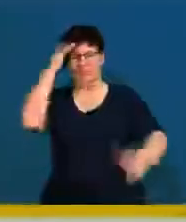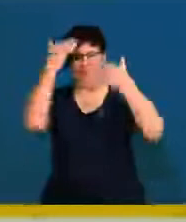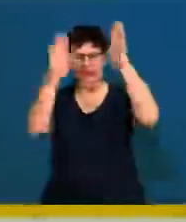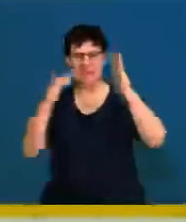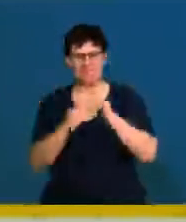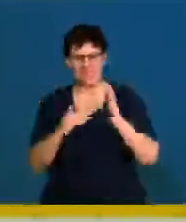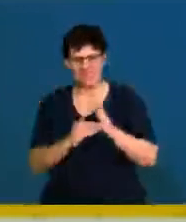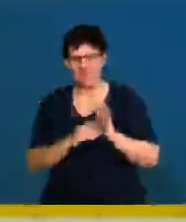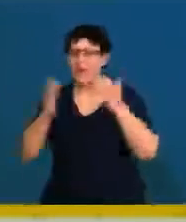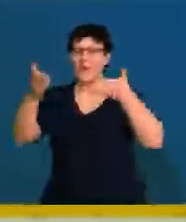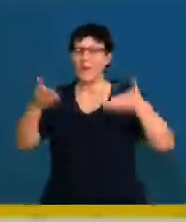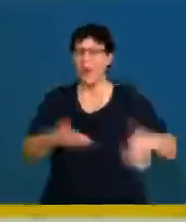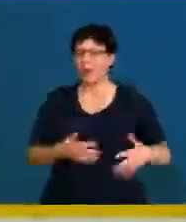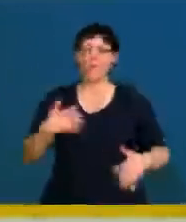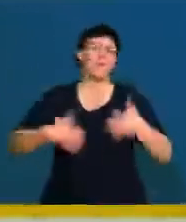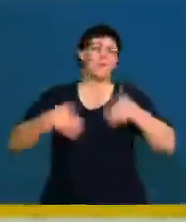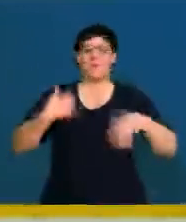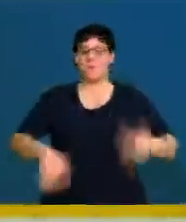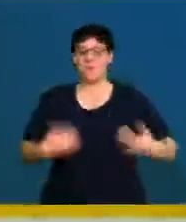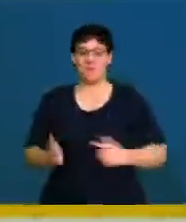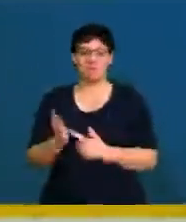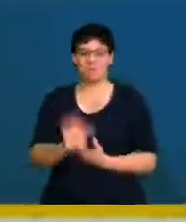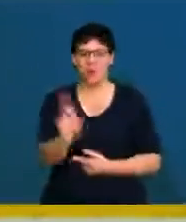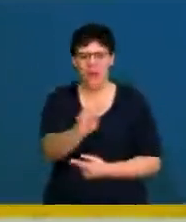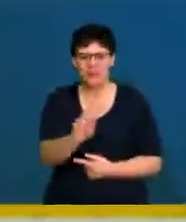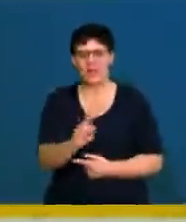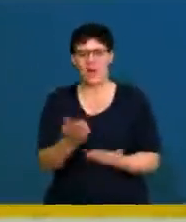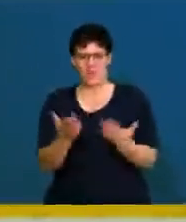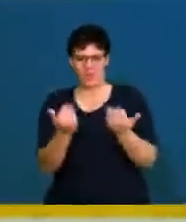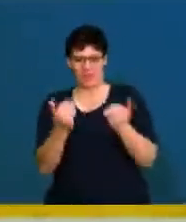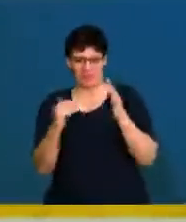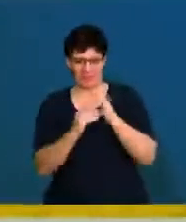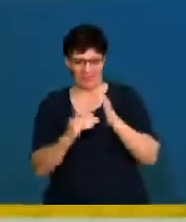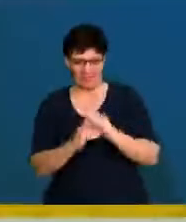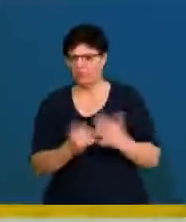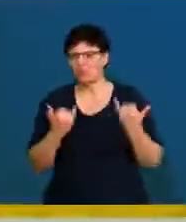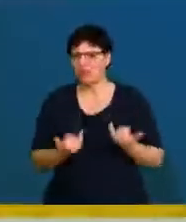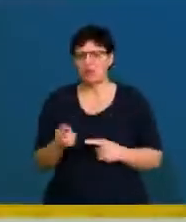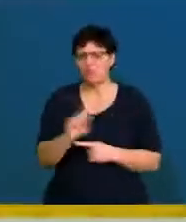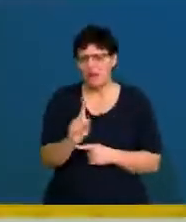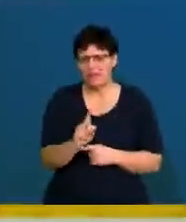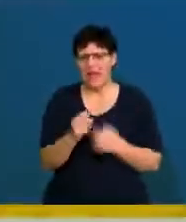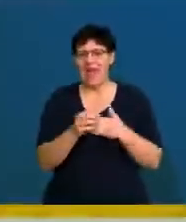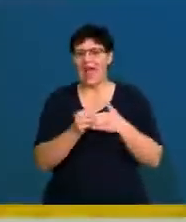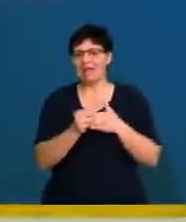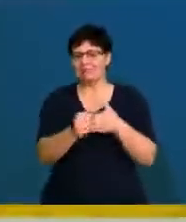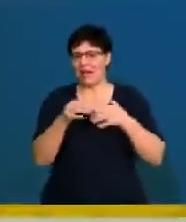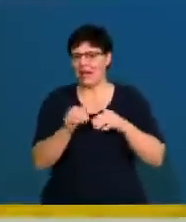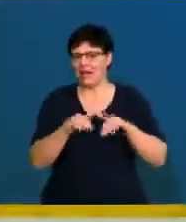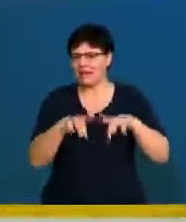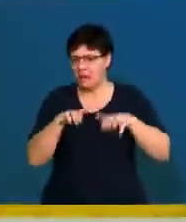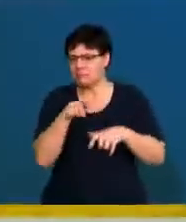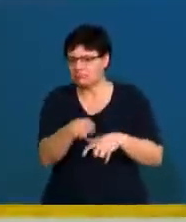Matrix, and welcome to another exciting episode of Matrix. Today we are assisting you with your exam guide for Physical